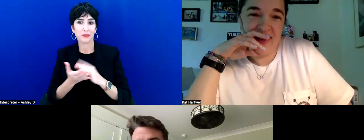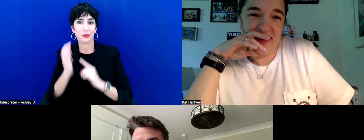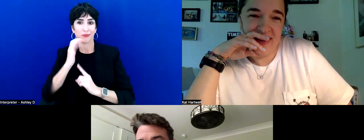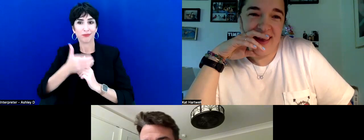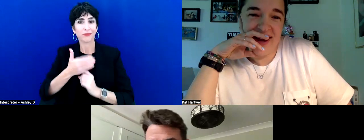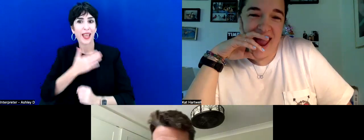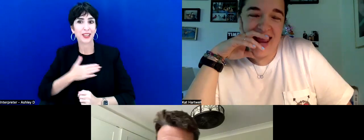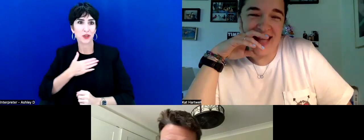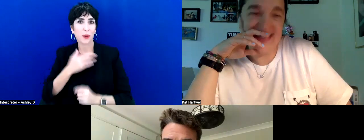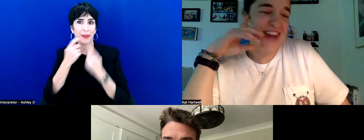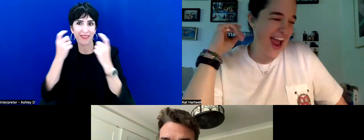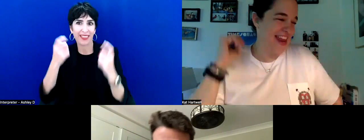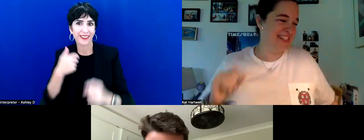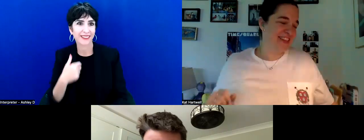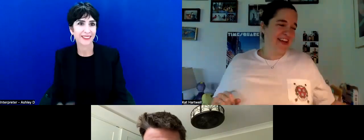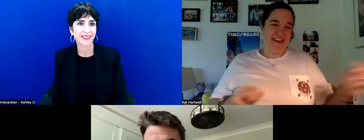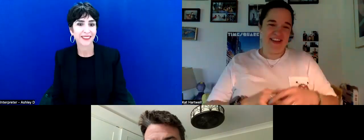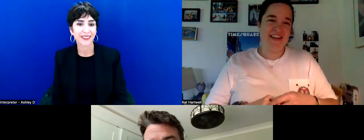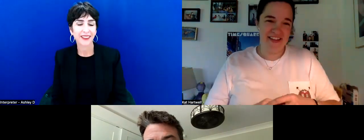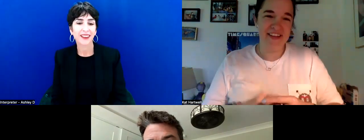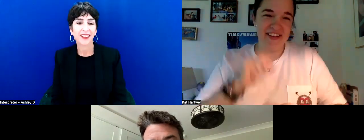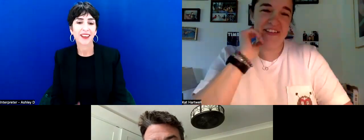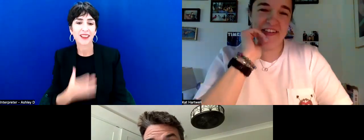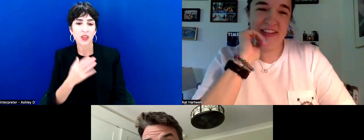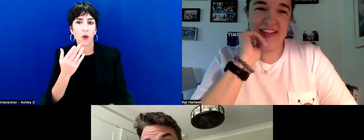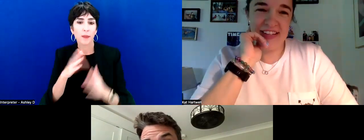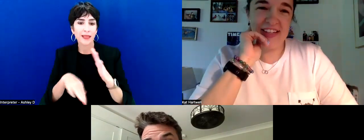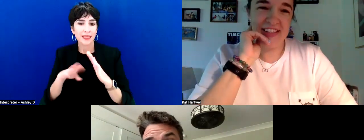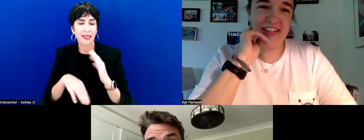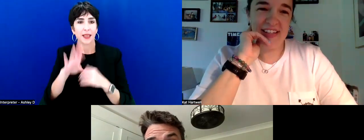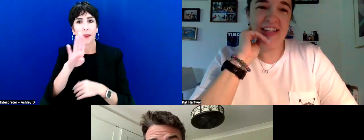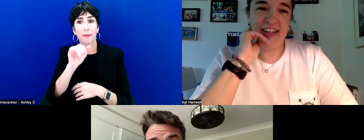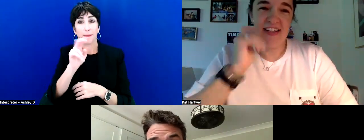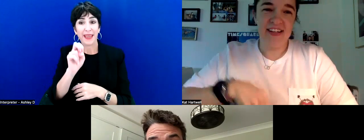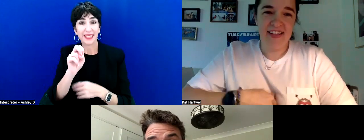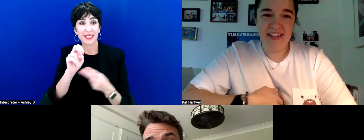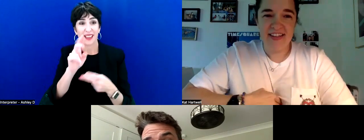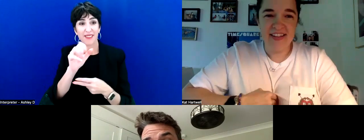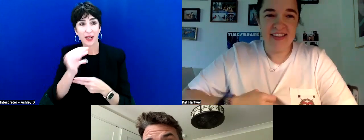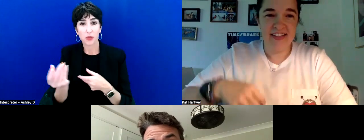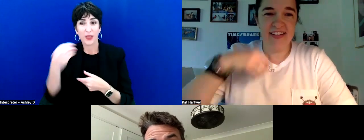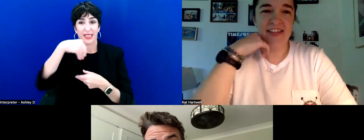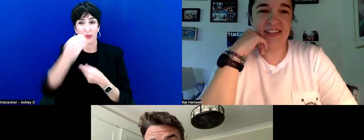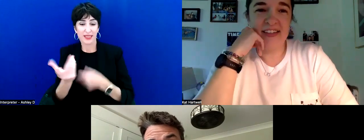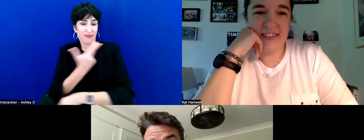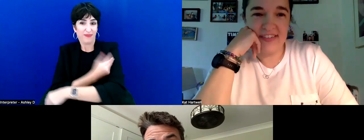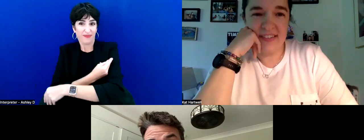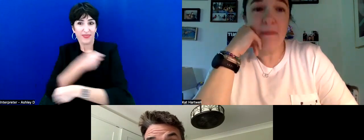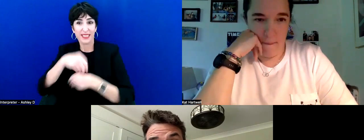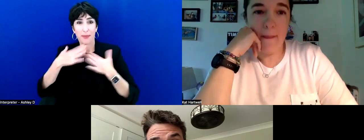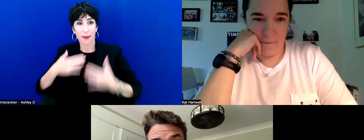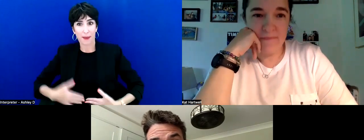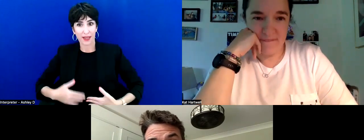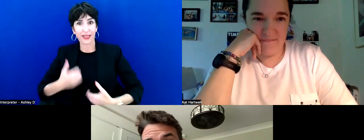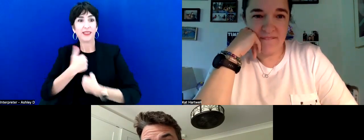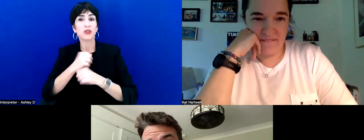villains. Nice, nice. And so basically, Bane's venom was put into me, and they tried to recreate